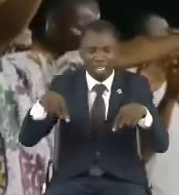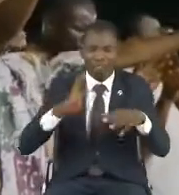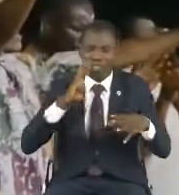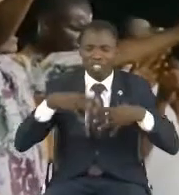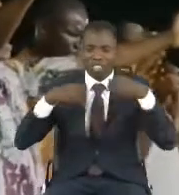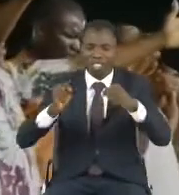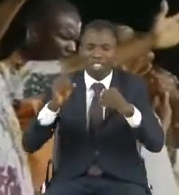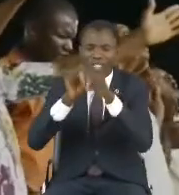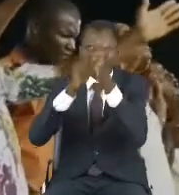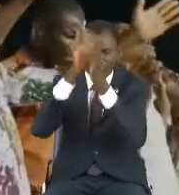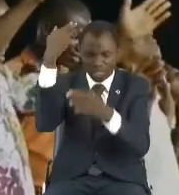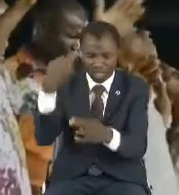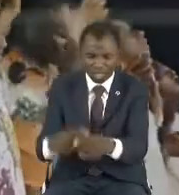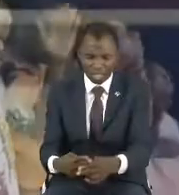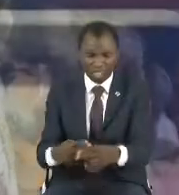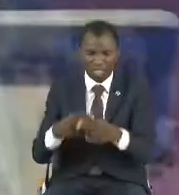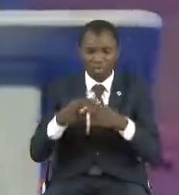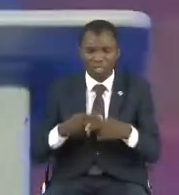name.